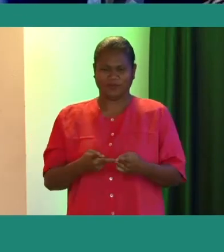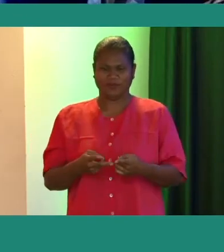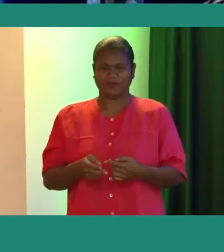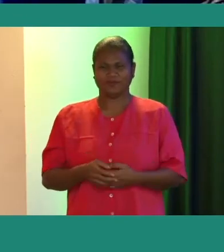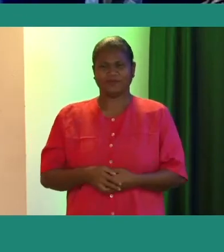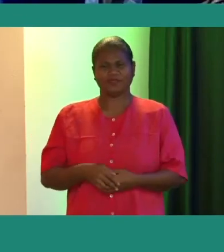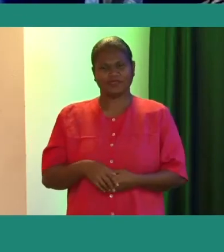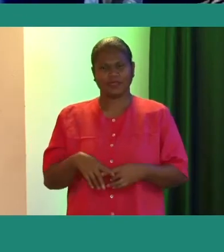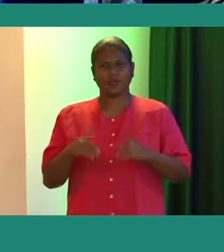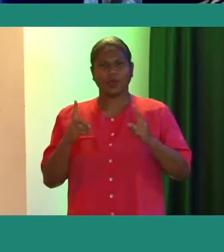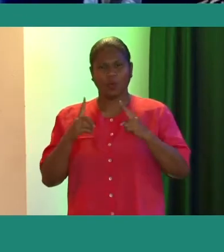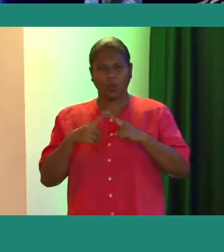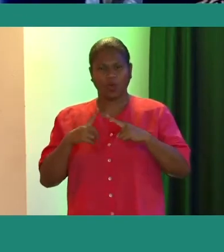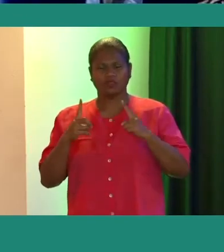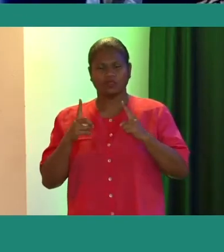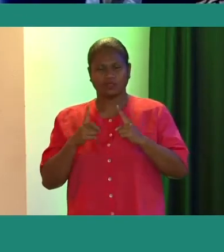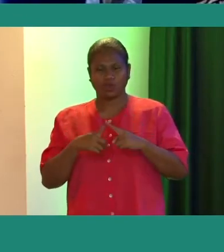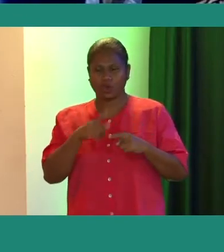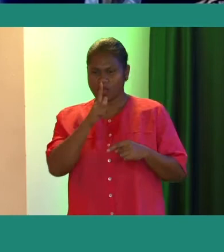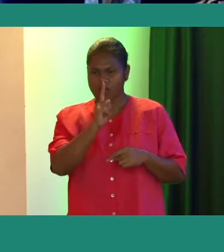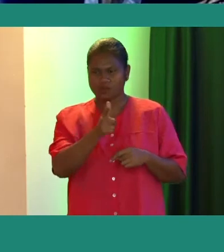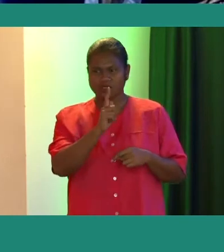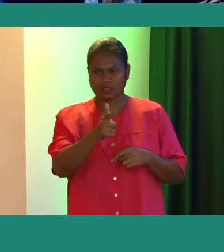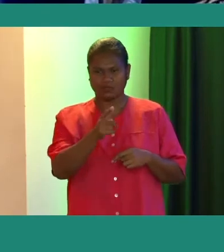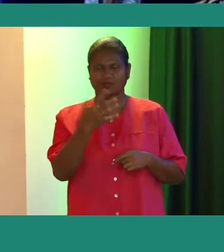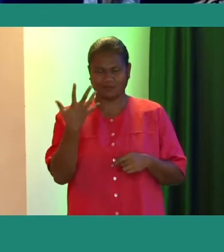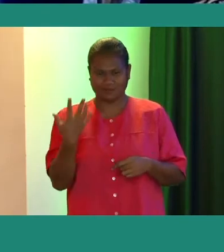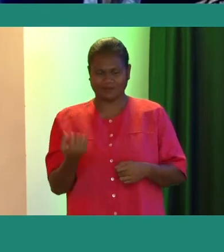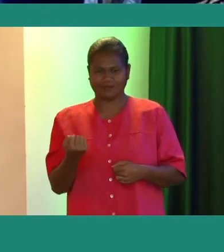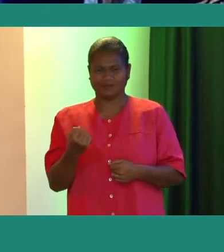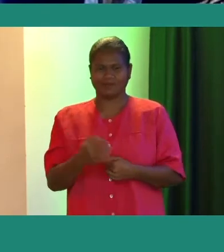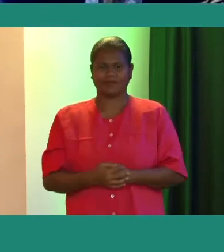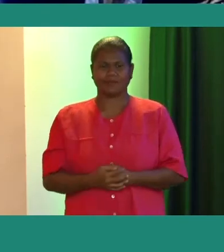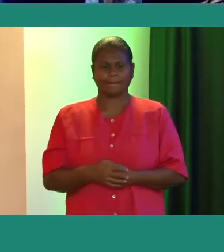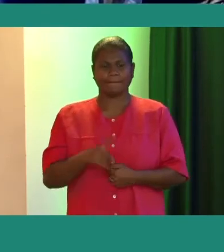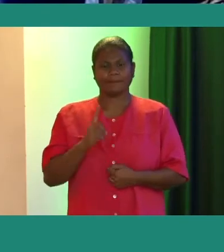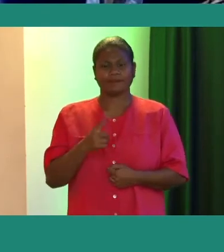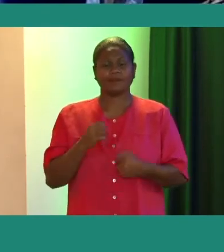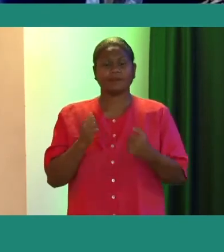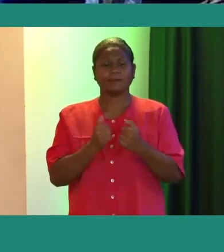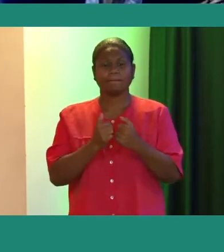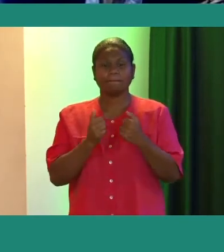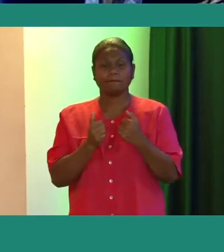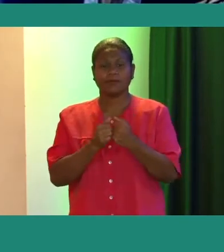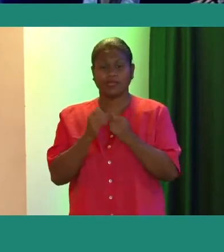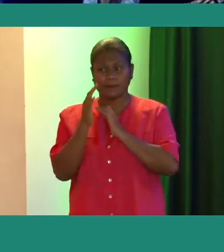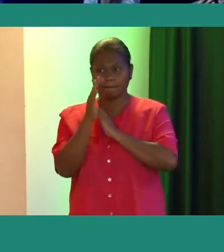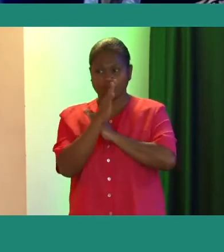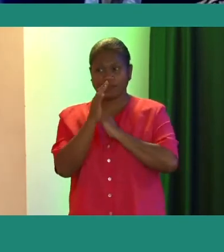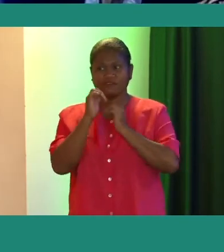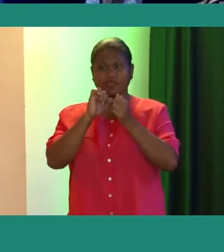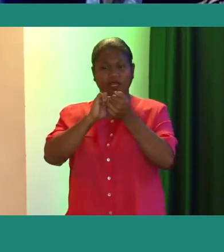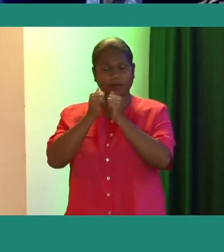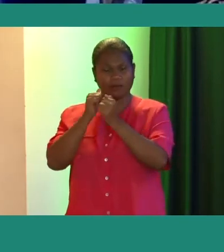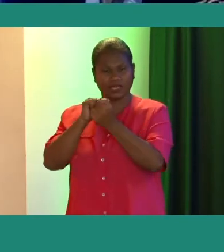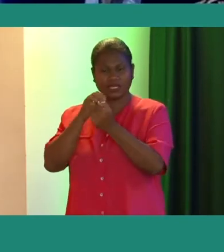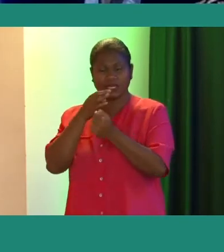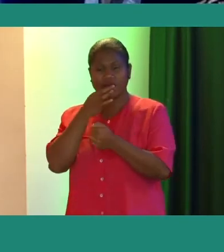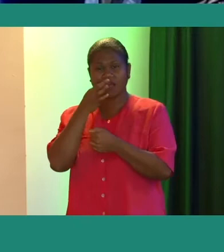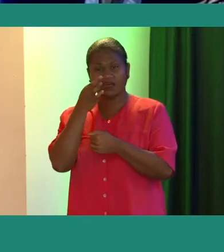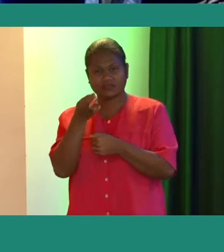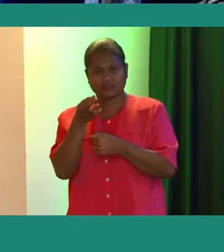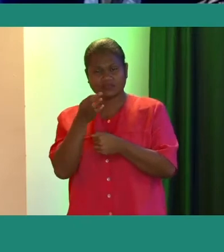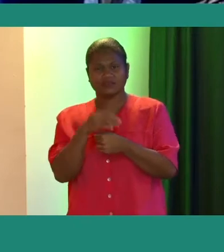Talk Counselling Help Line we promote through the business community. But actually, a lot of private sector are asking for